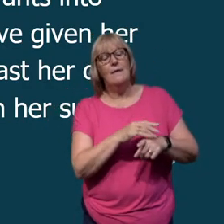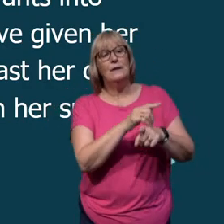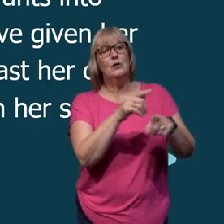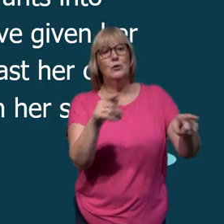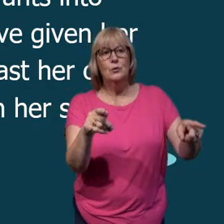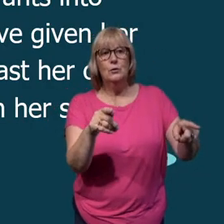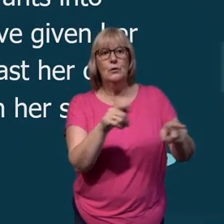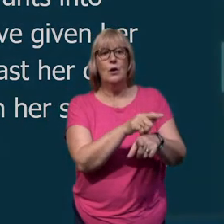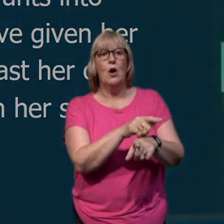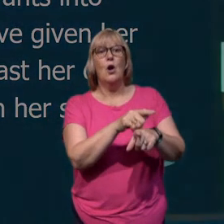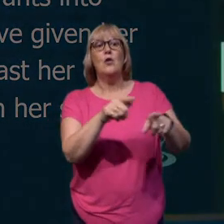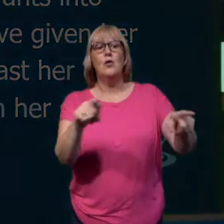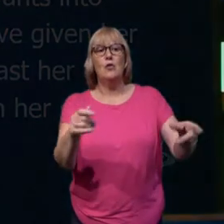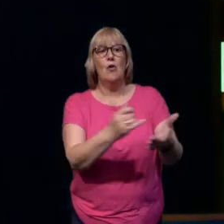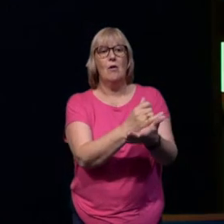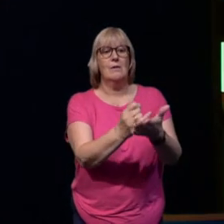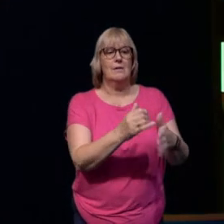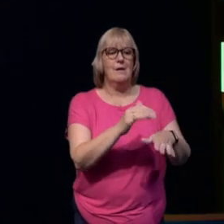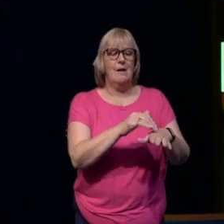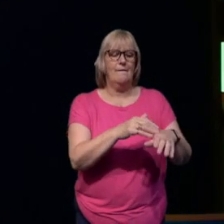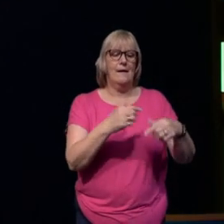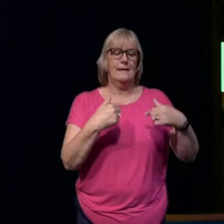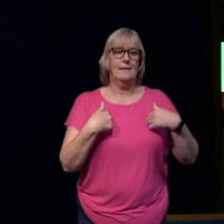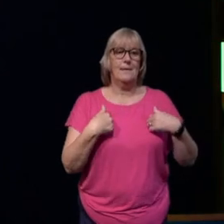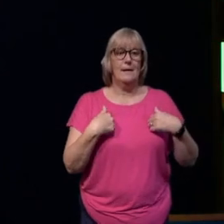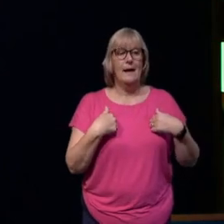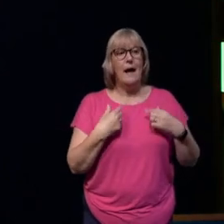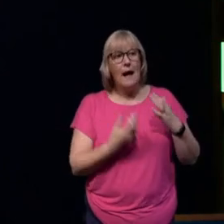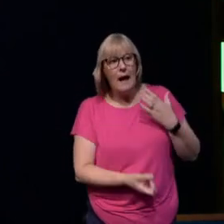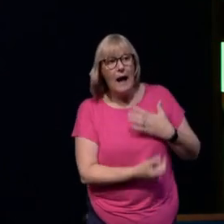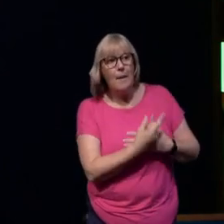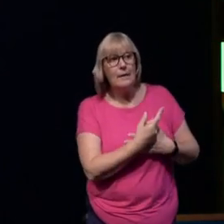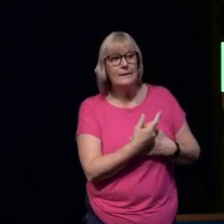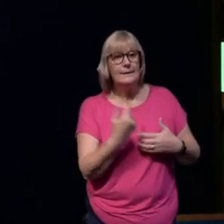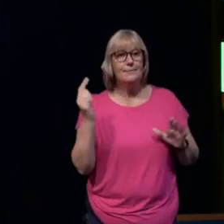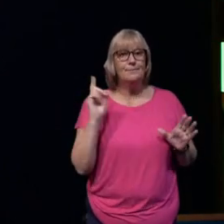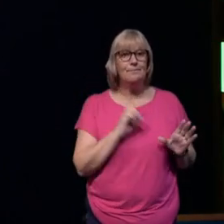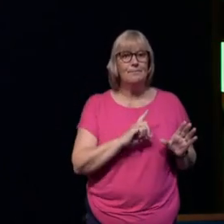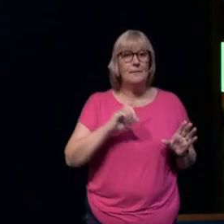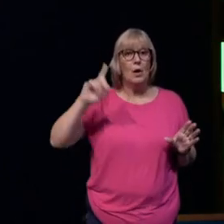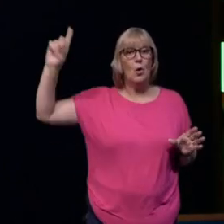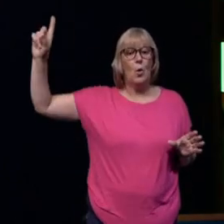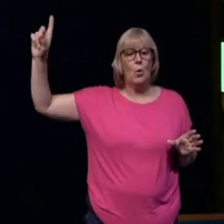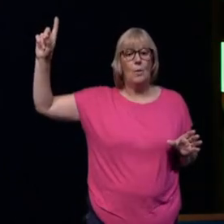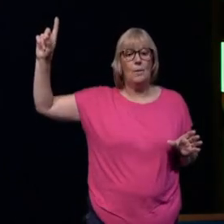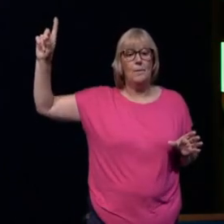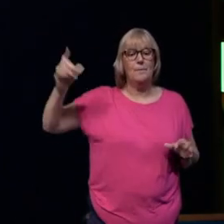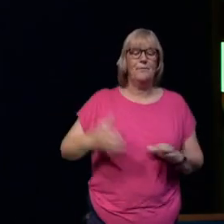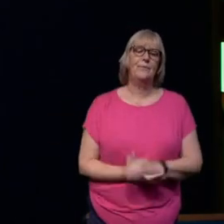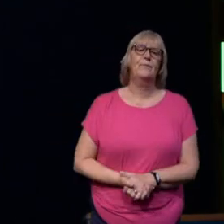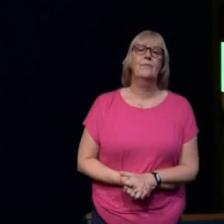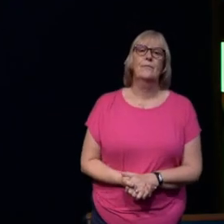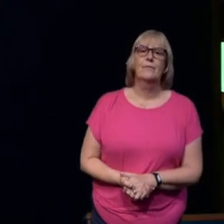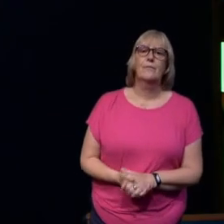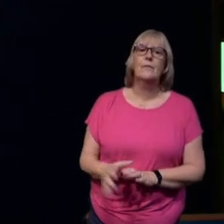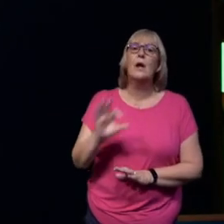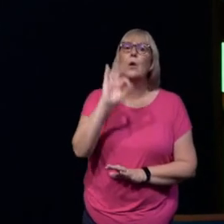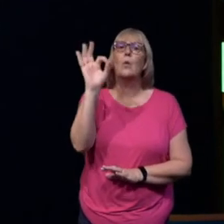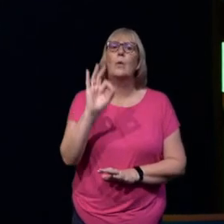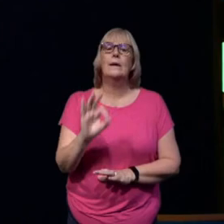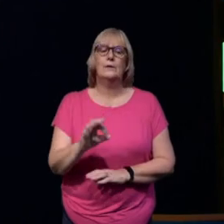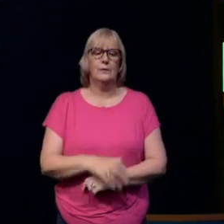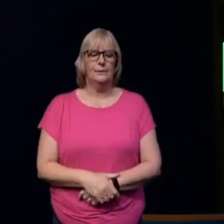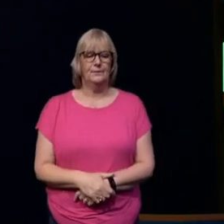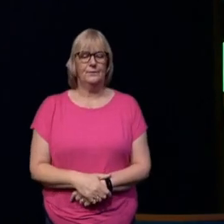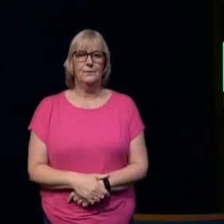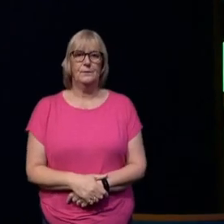And the principle here is, I won't be with you anymore. So the question now is, please jot this down. Here's the question. What